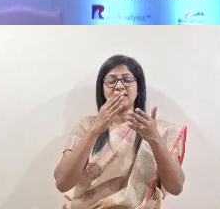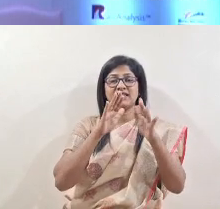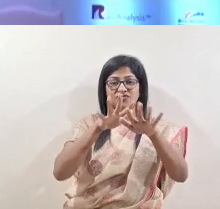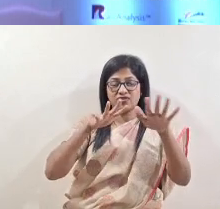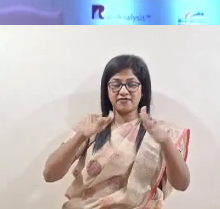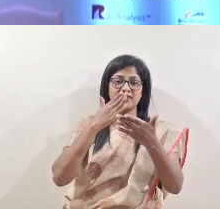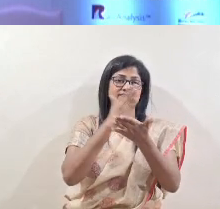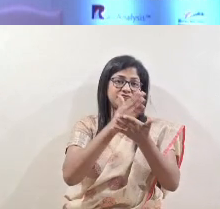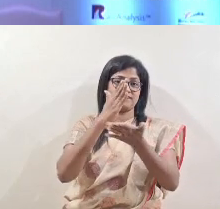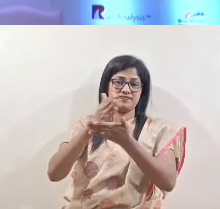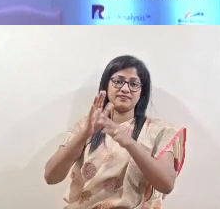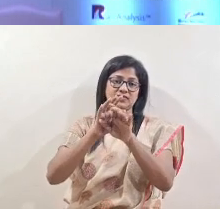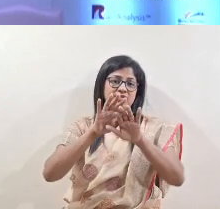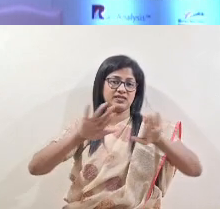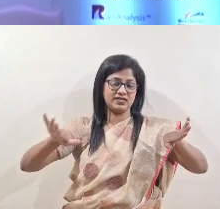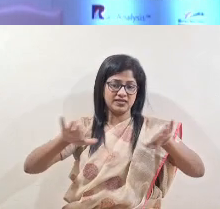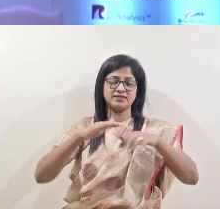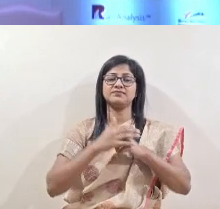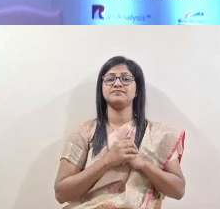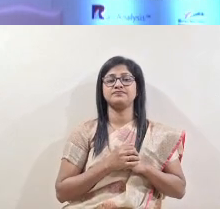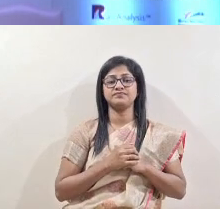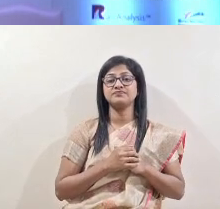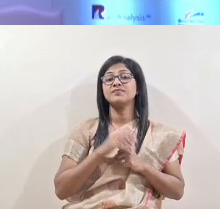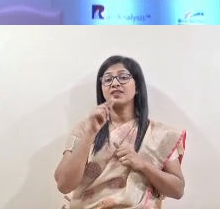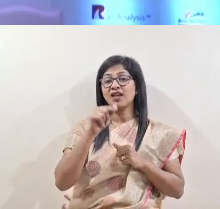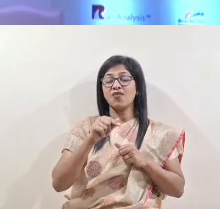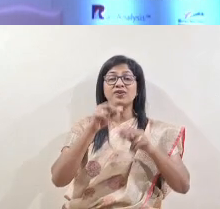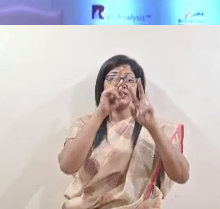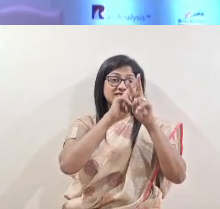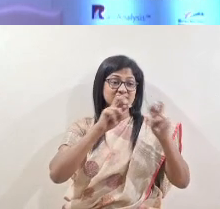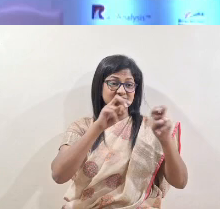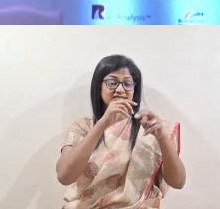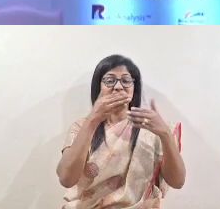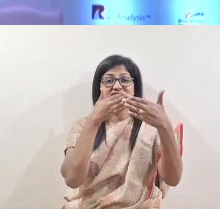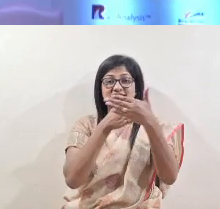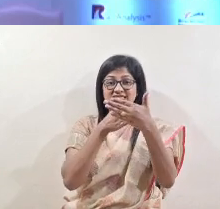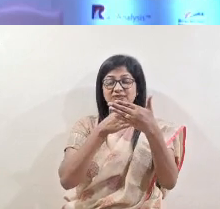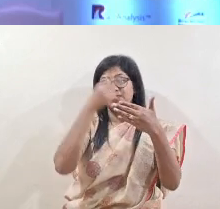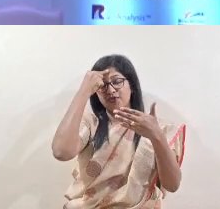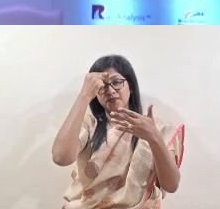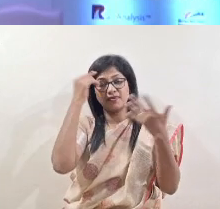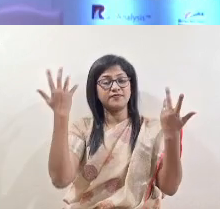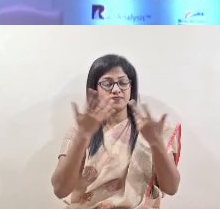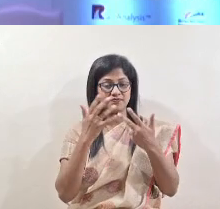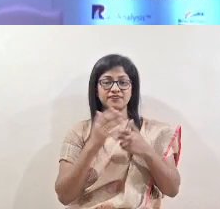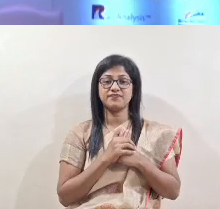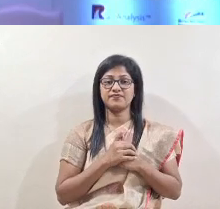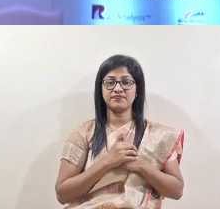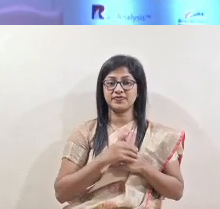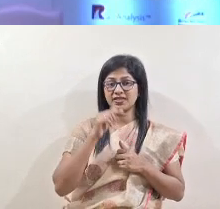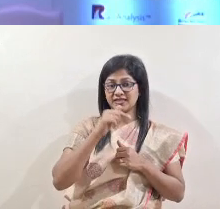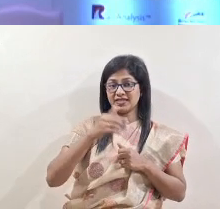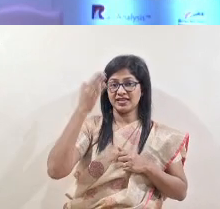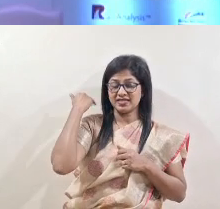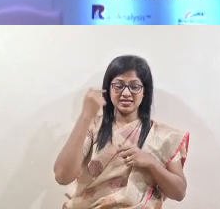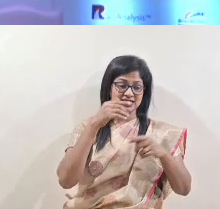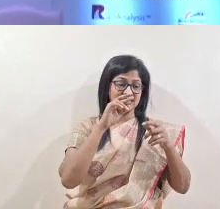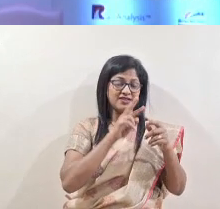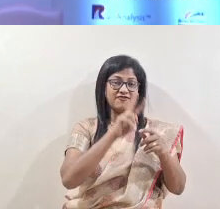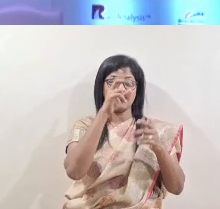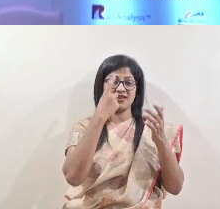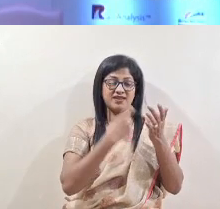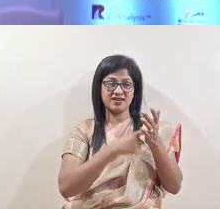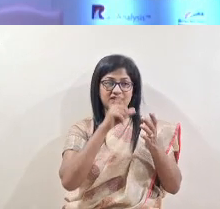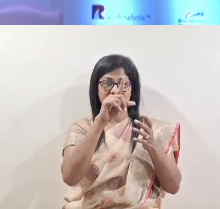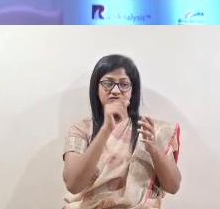traffic properly. So the limitations of our study were that since when I introduced the vulnerable road